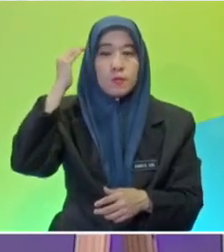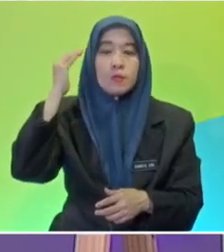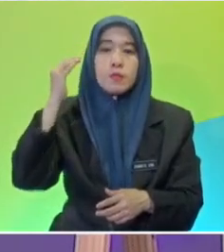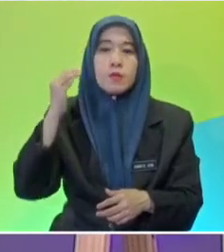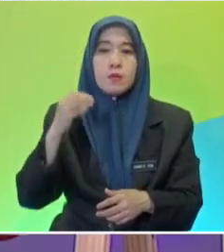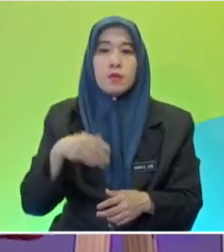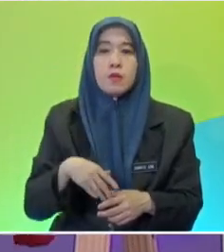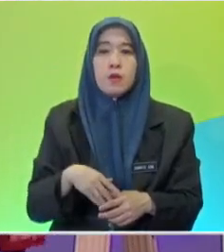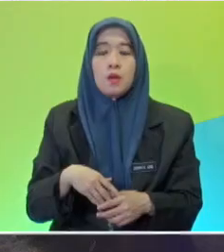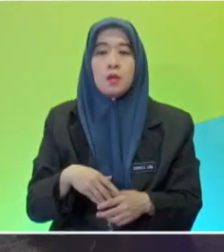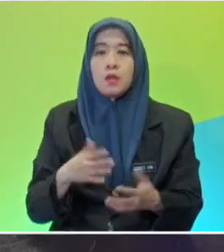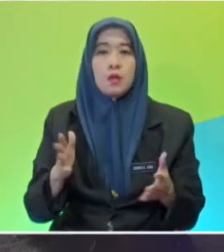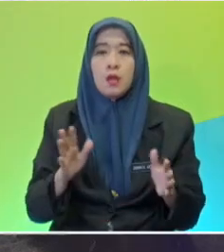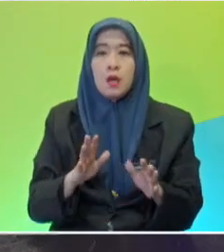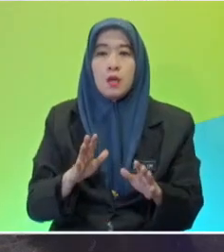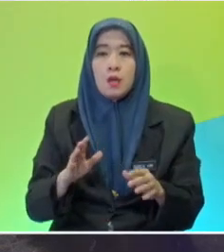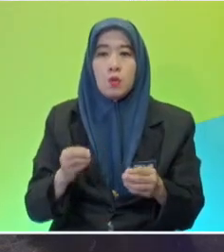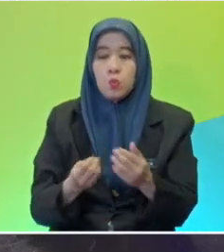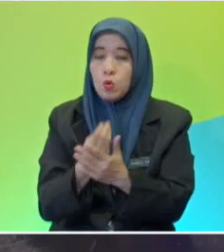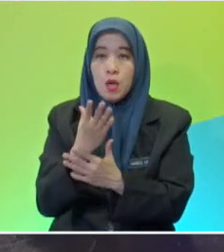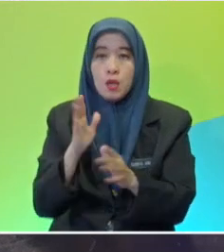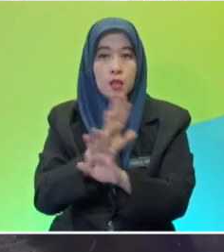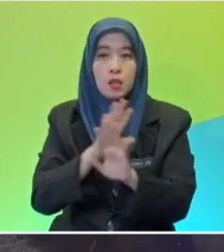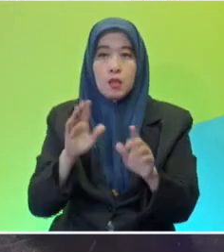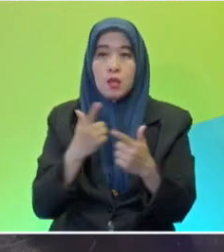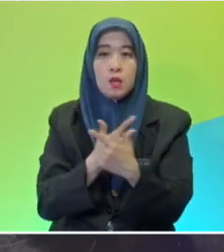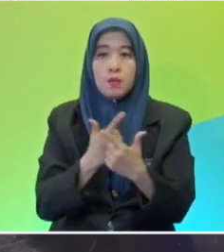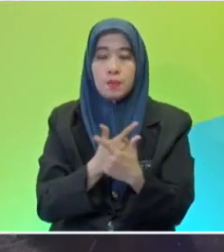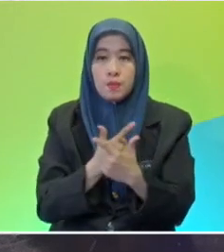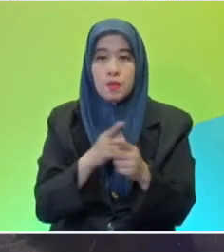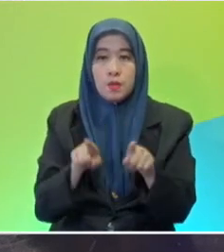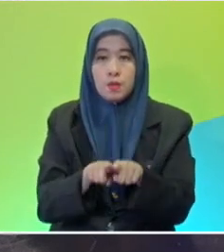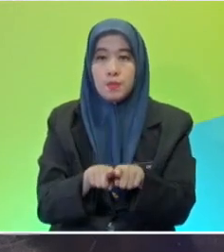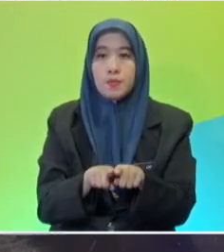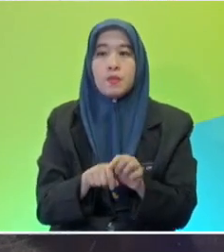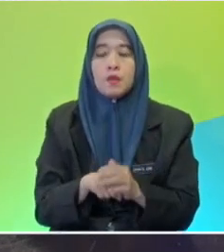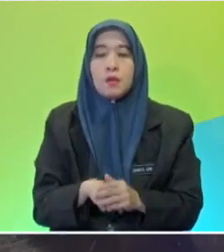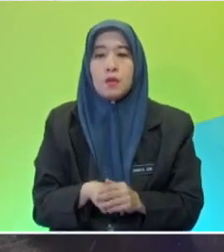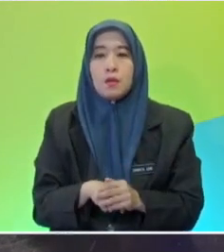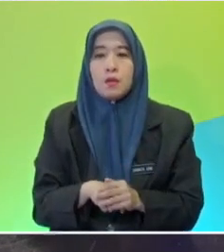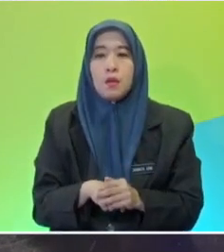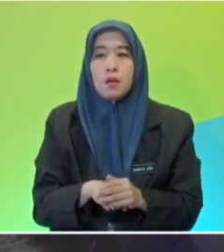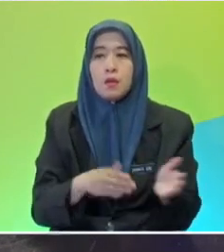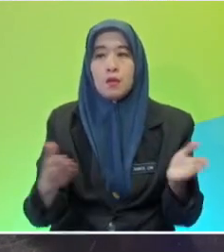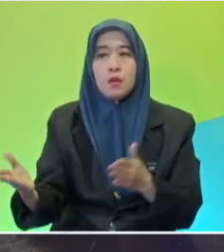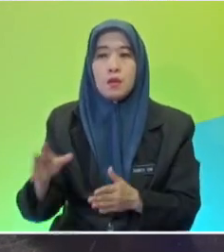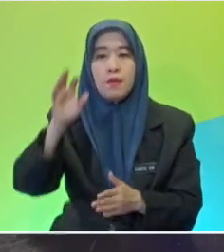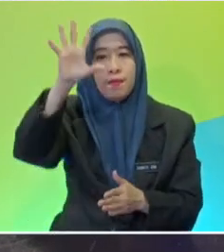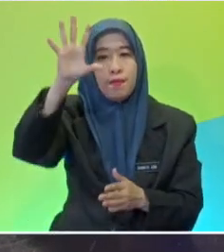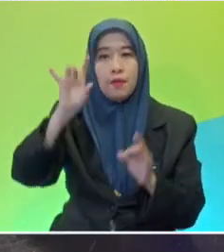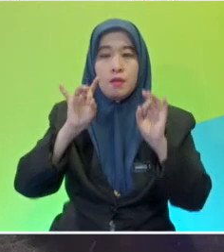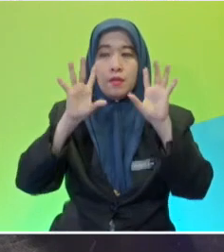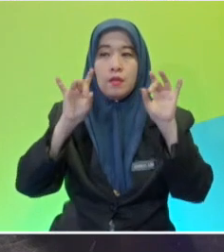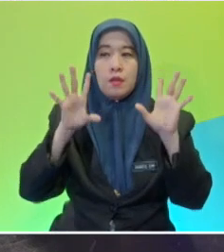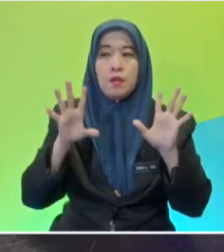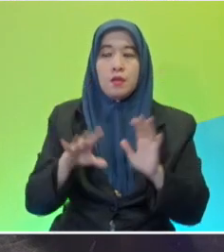compete with each other. That's right. That's right. So this is the one, correct. All right. I give you another one more star. Wow, yay, I'm collecting so many stars